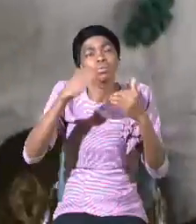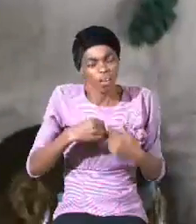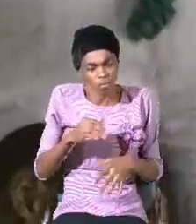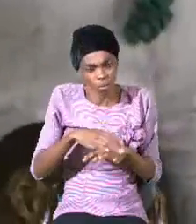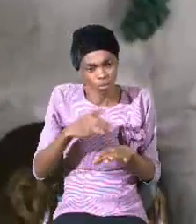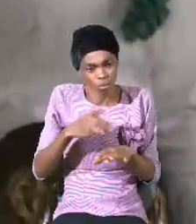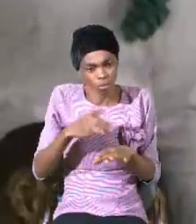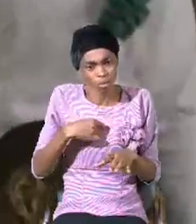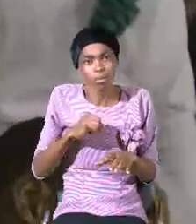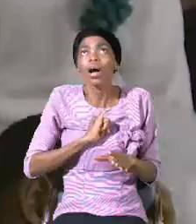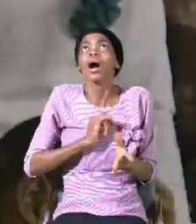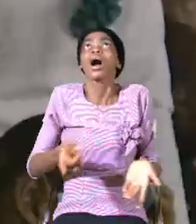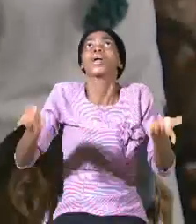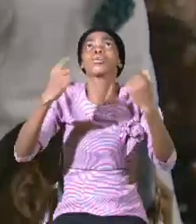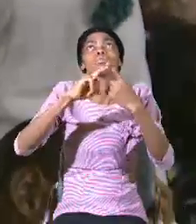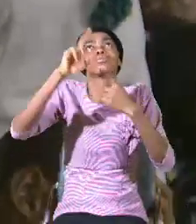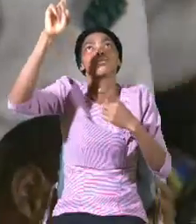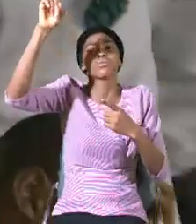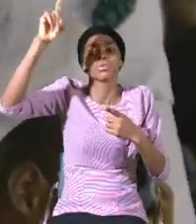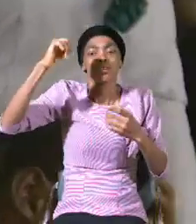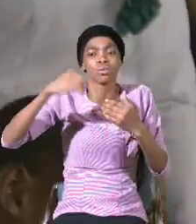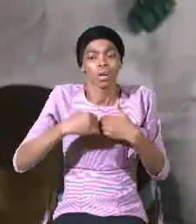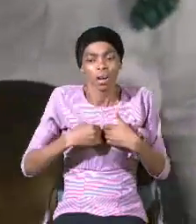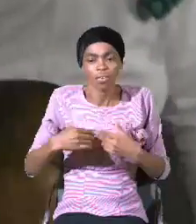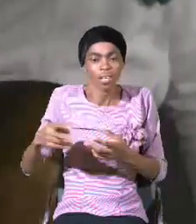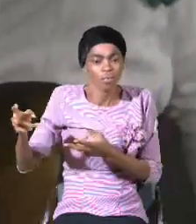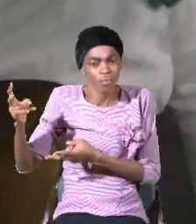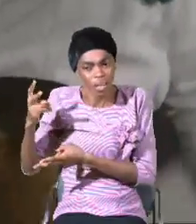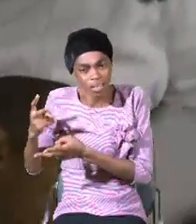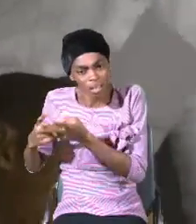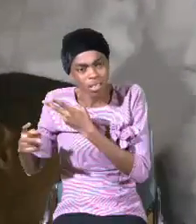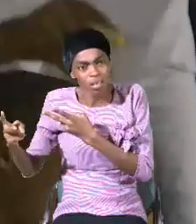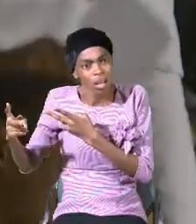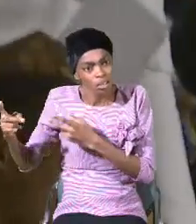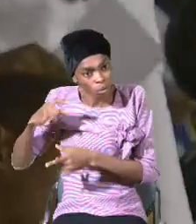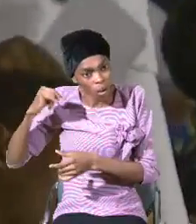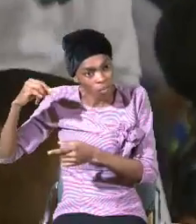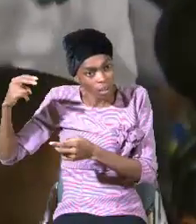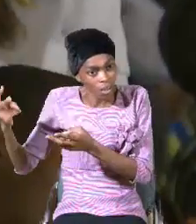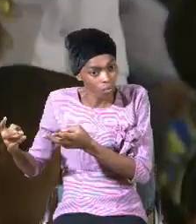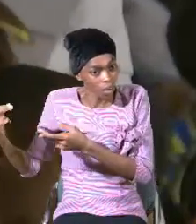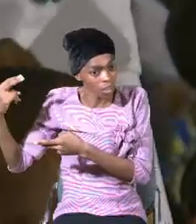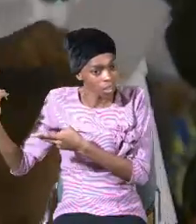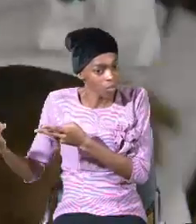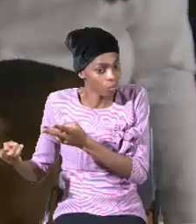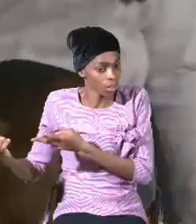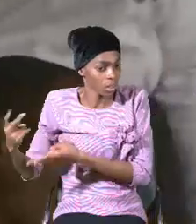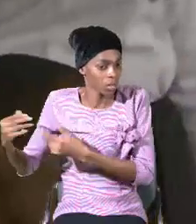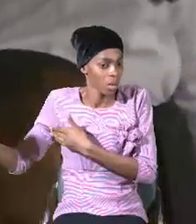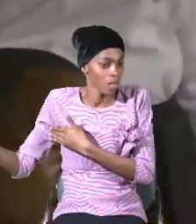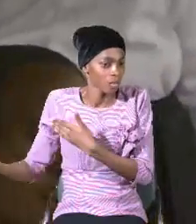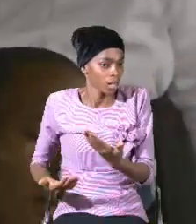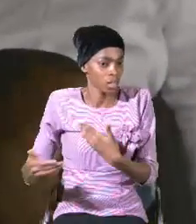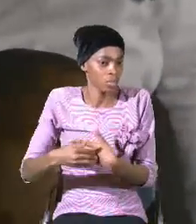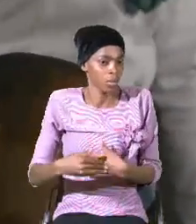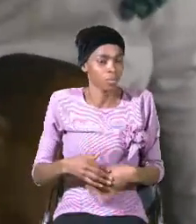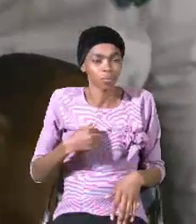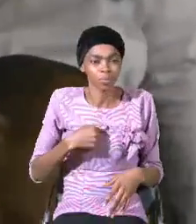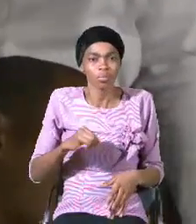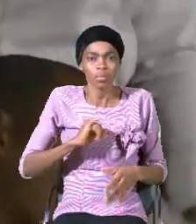have invited me and I come. And I give myself unreservedly, wholeheartedly unto